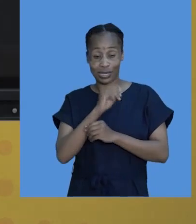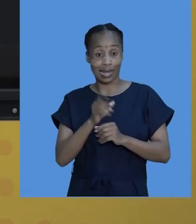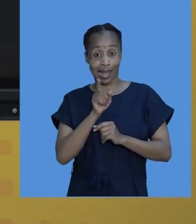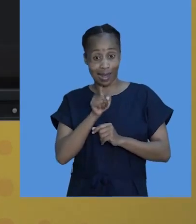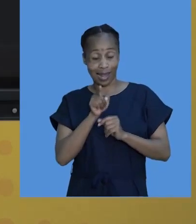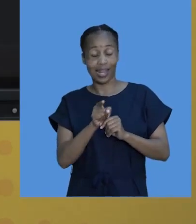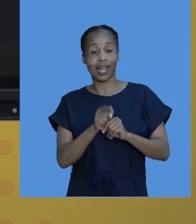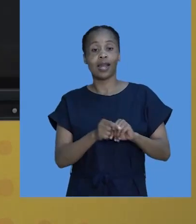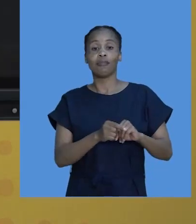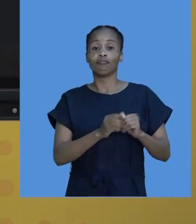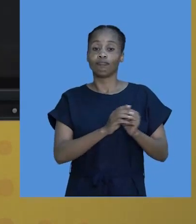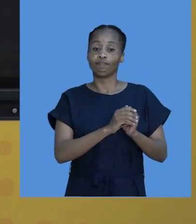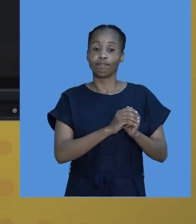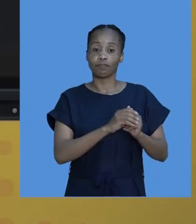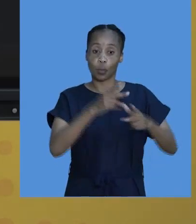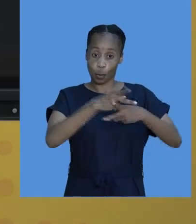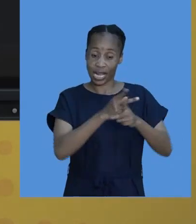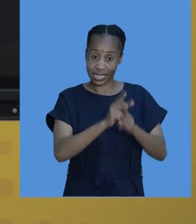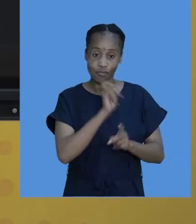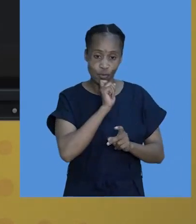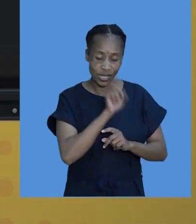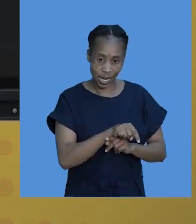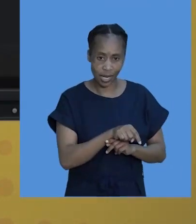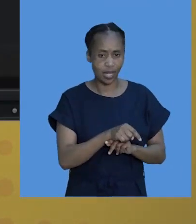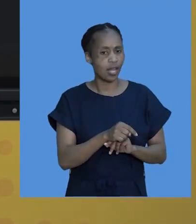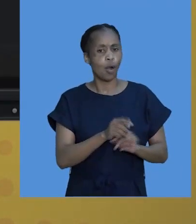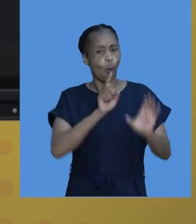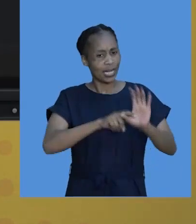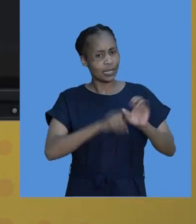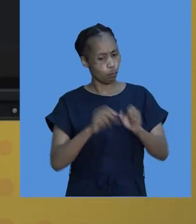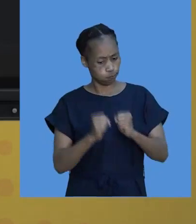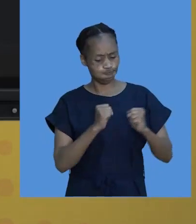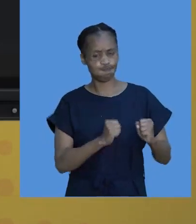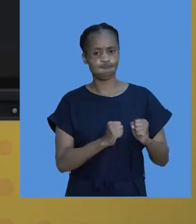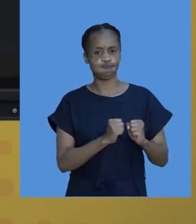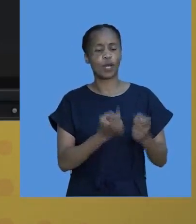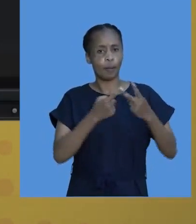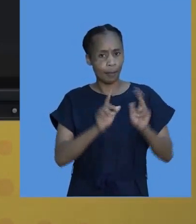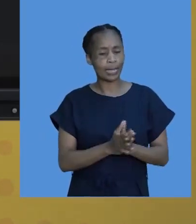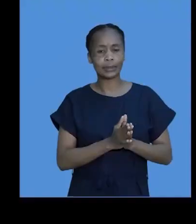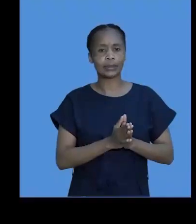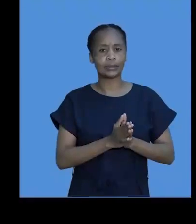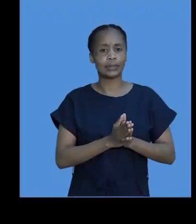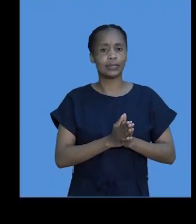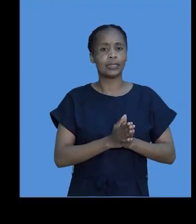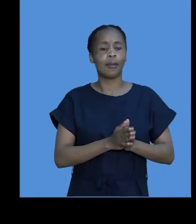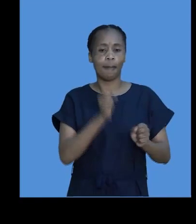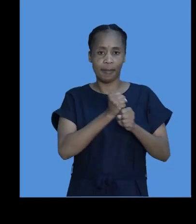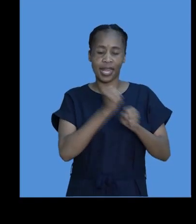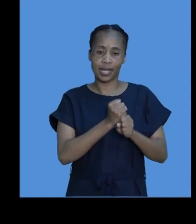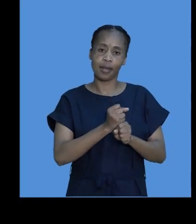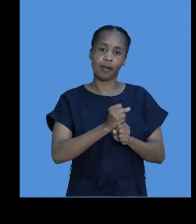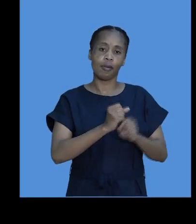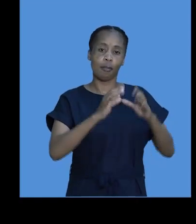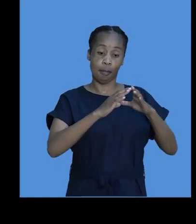your productive cost per unit, number one, without compromising on quality, and also secondly, without reducing